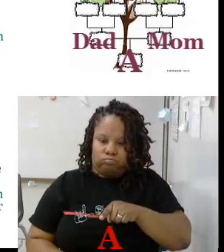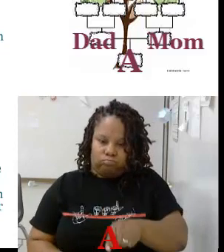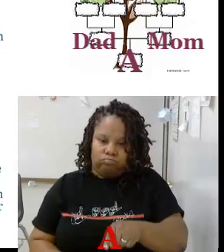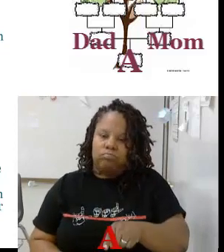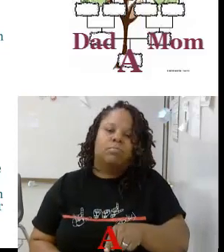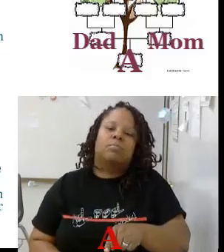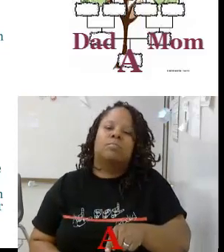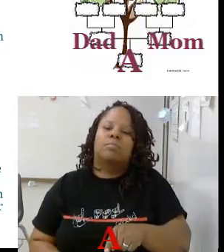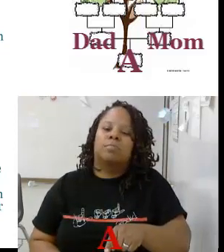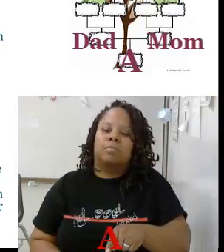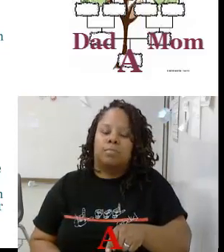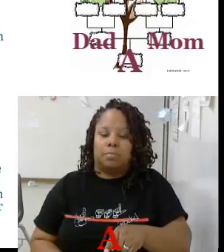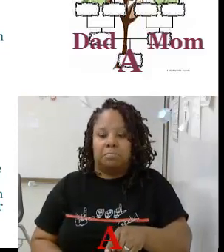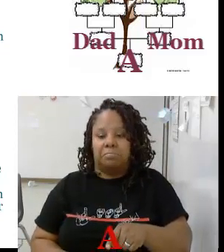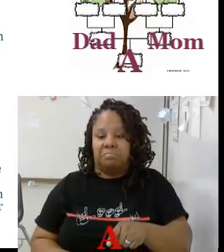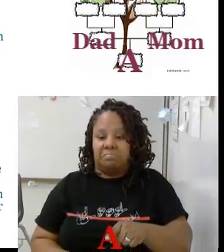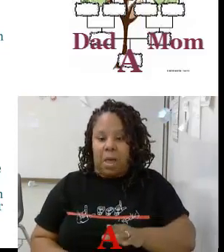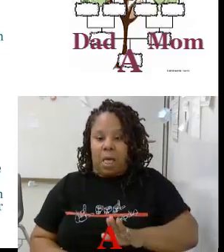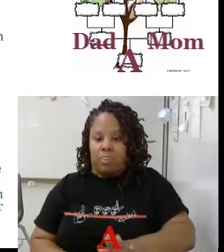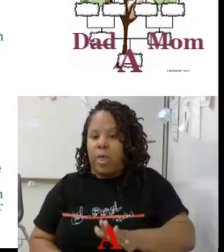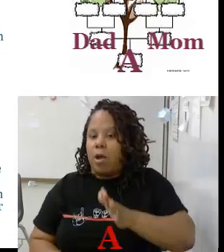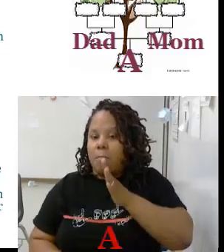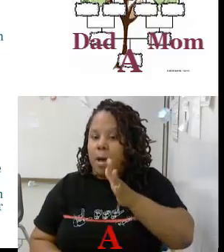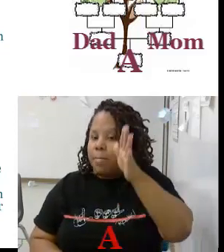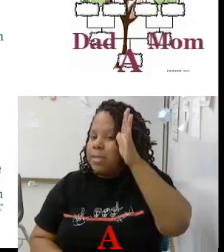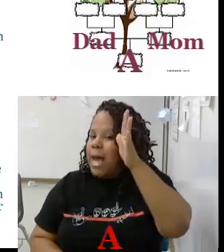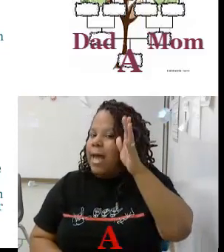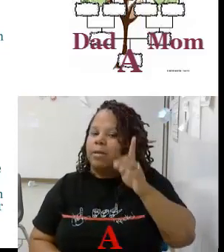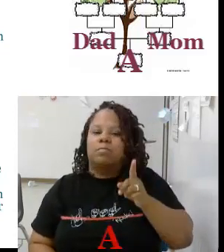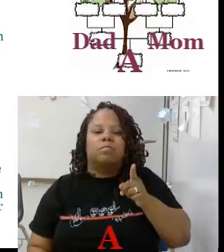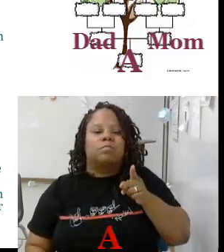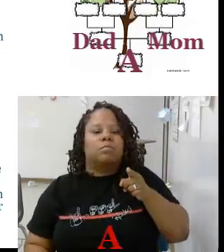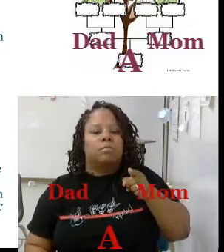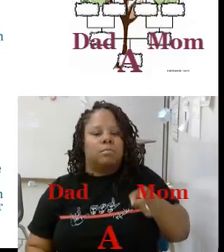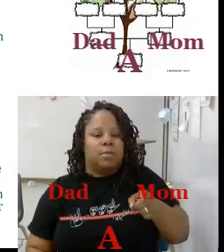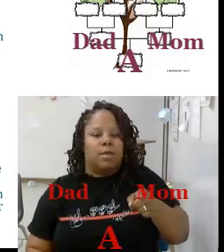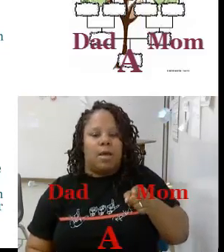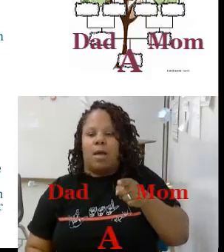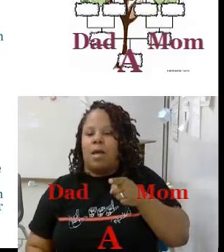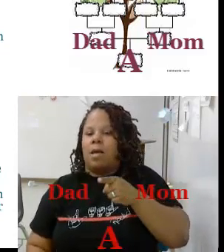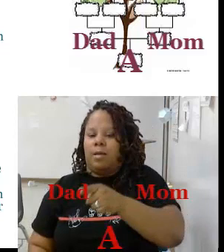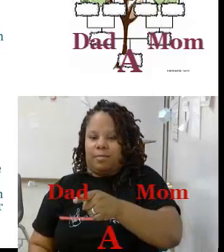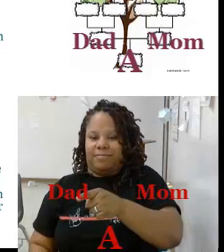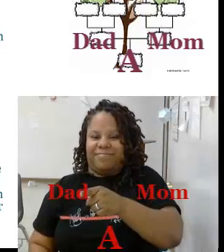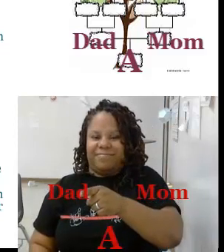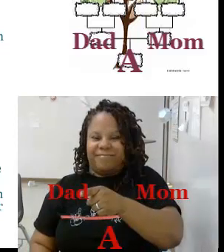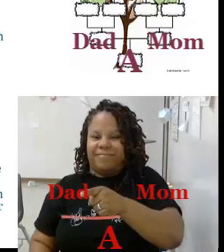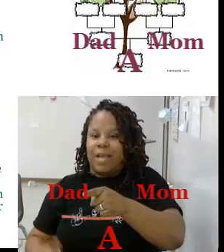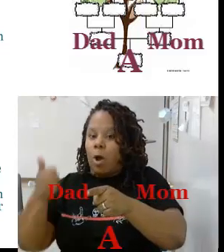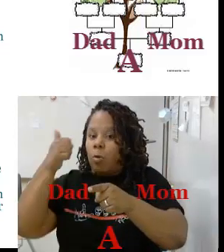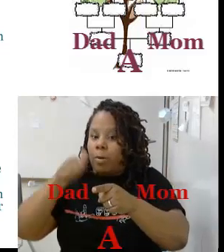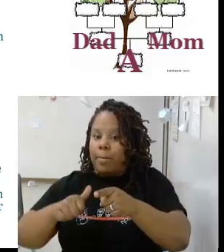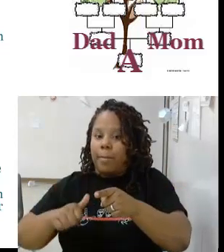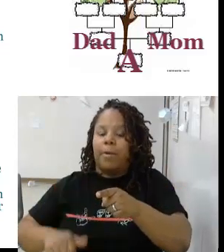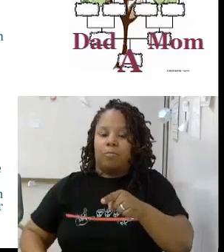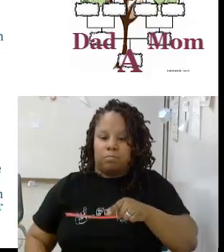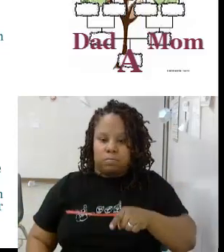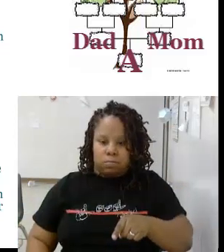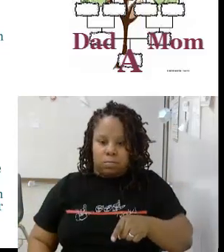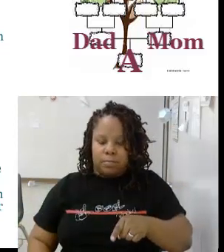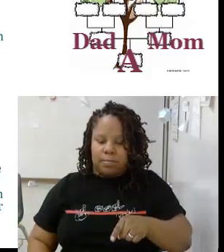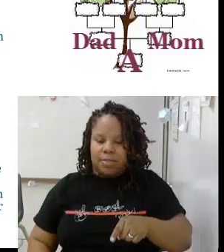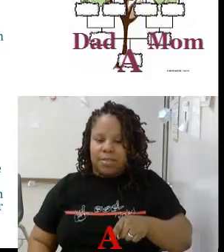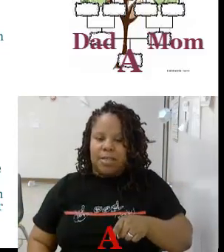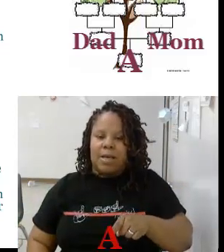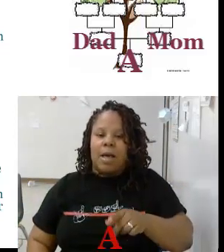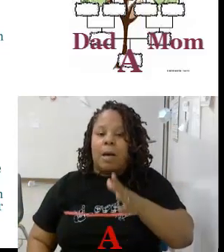parents, you can establish them at points above point A. For your maternal side and your paternal side, which is your mother's side of your family and your